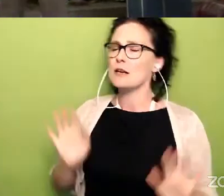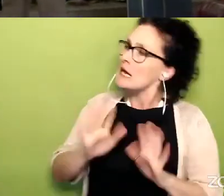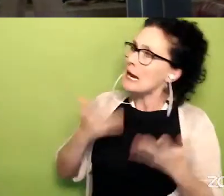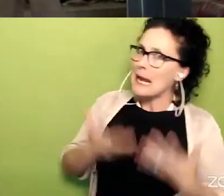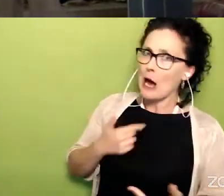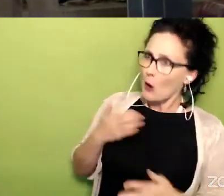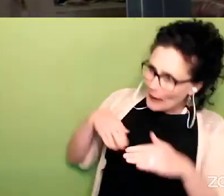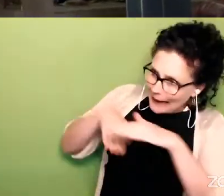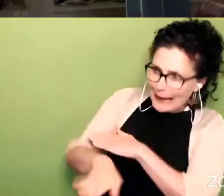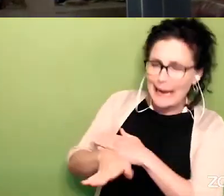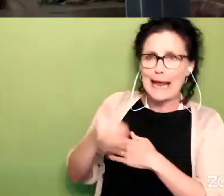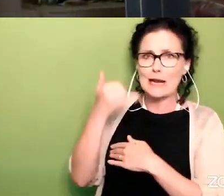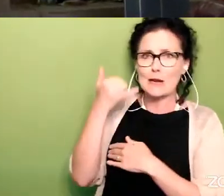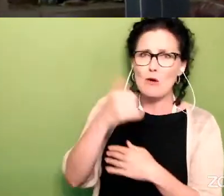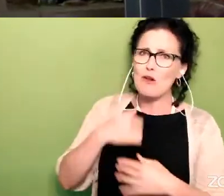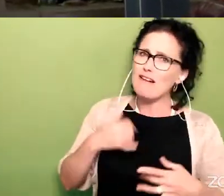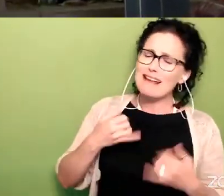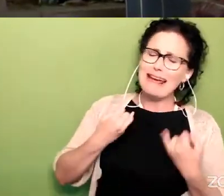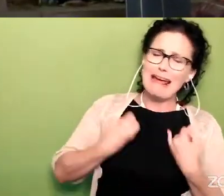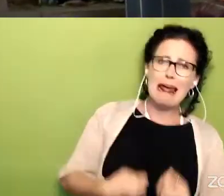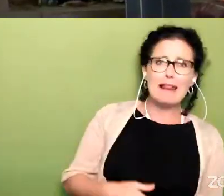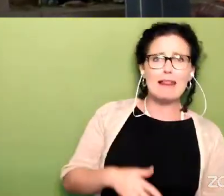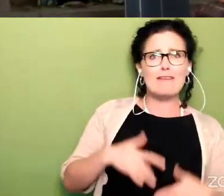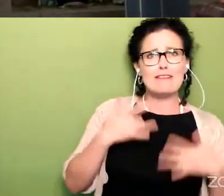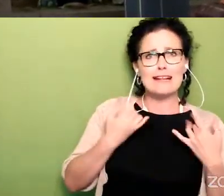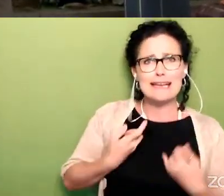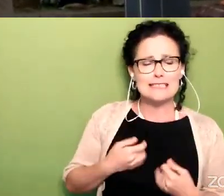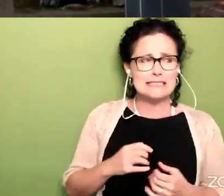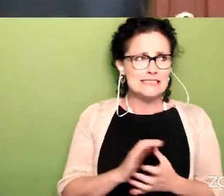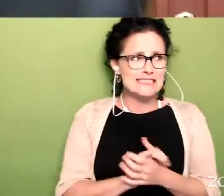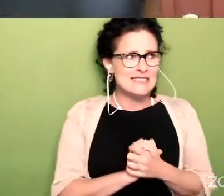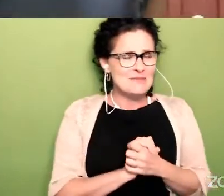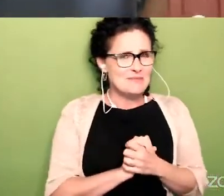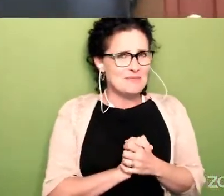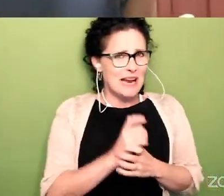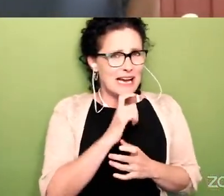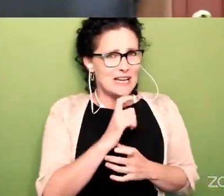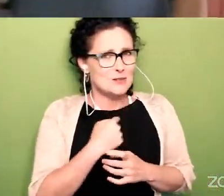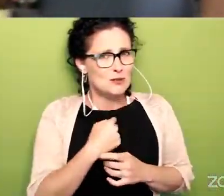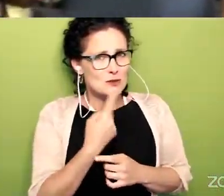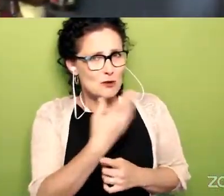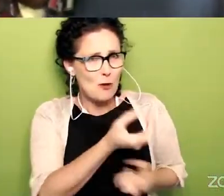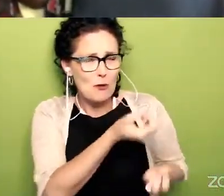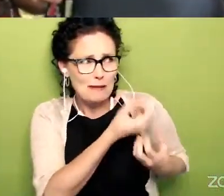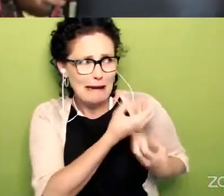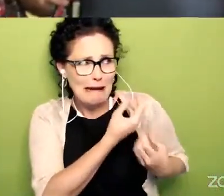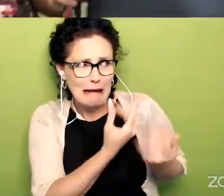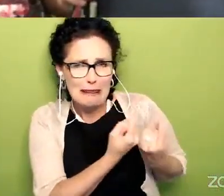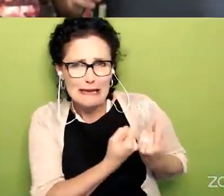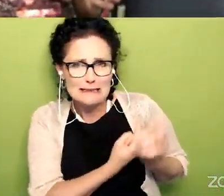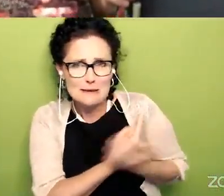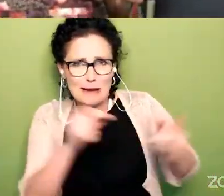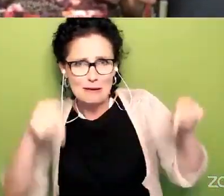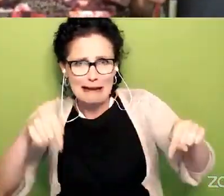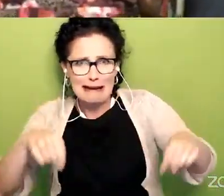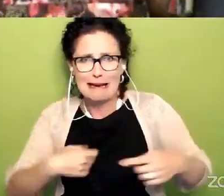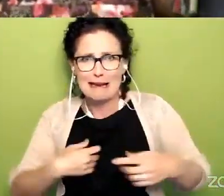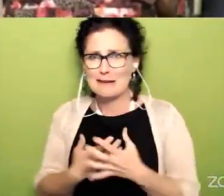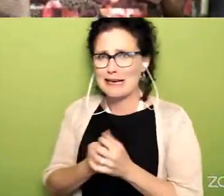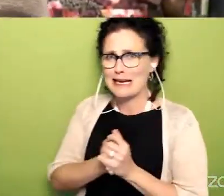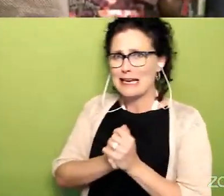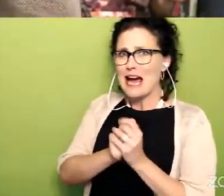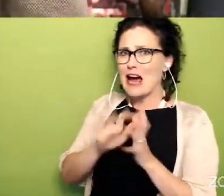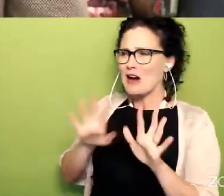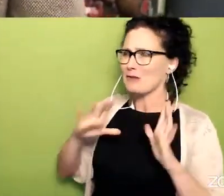this. The naked woman! What? I should have told you, Mandeep, but now... Did you see something in